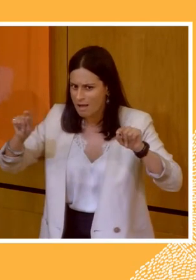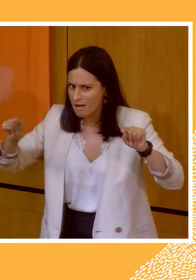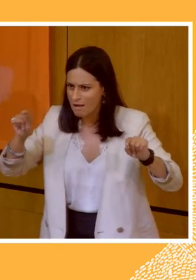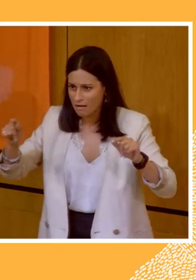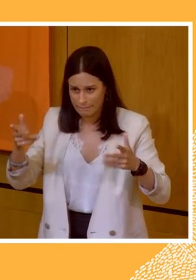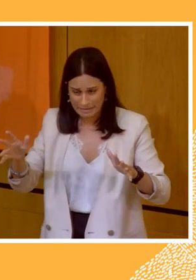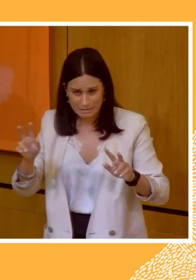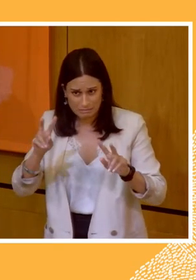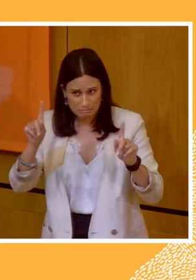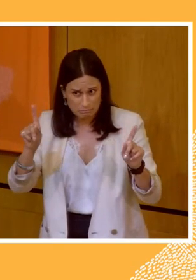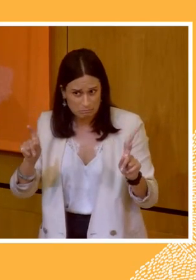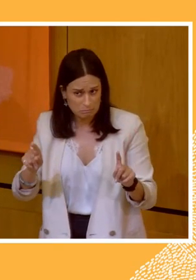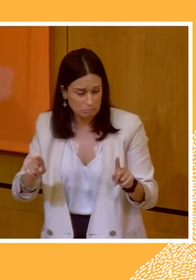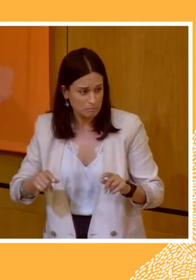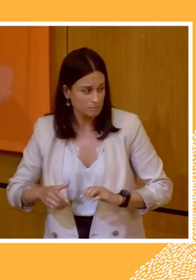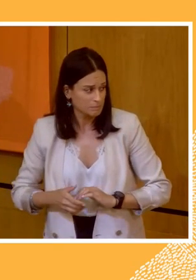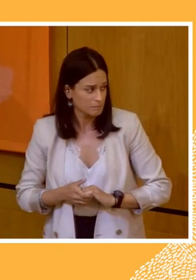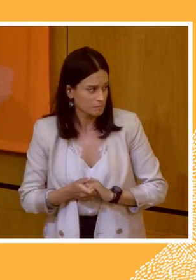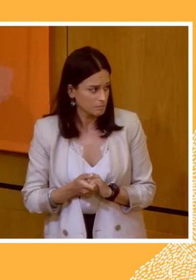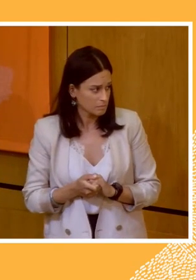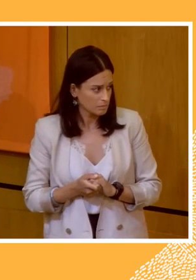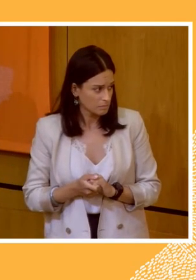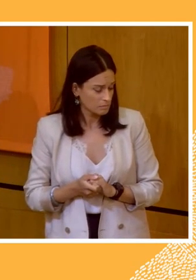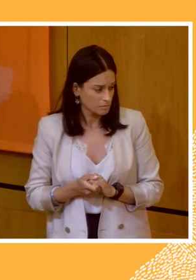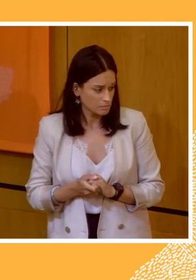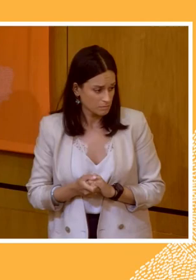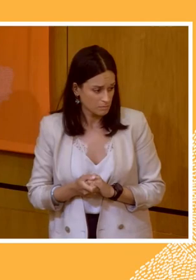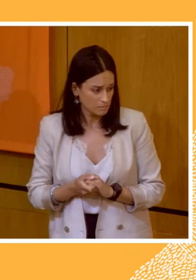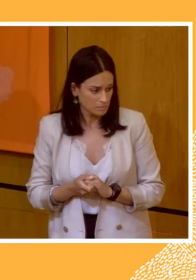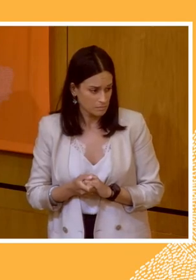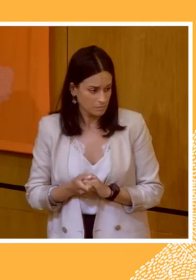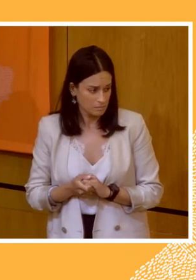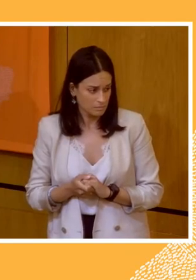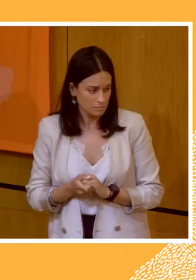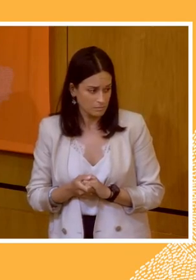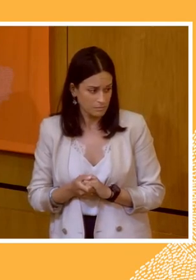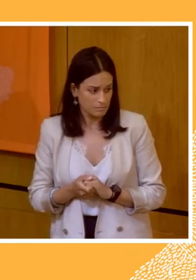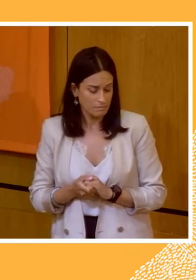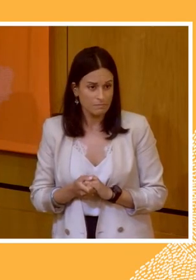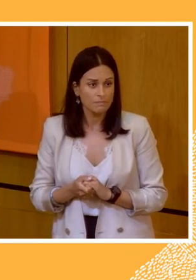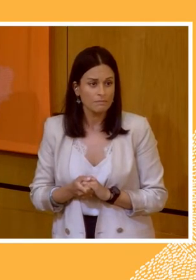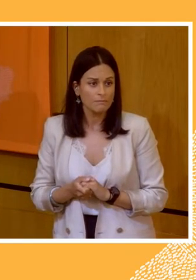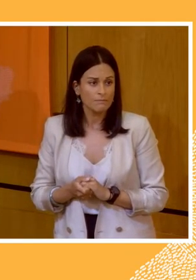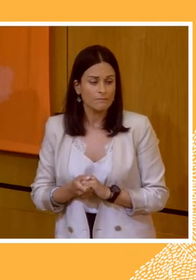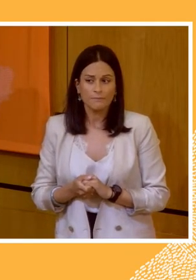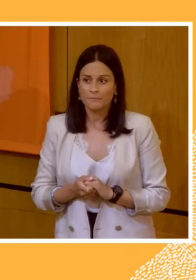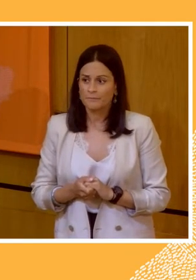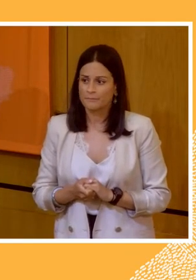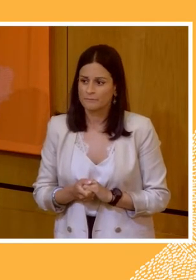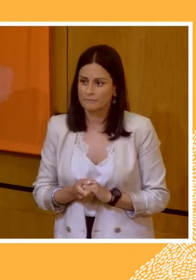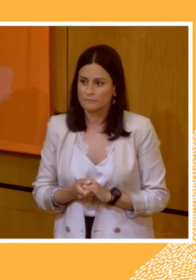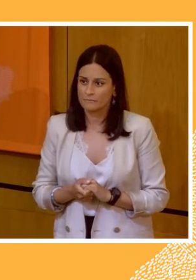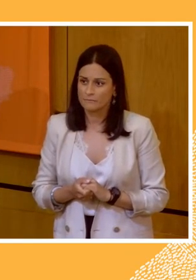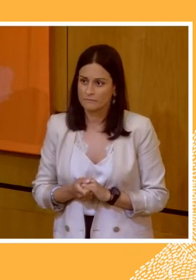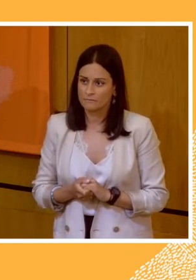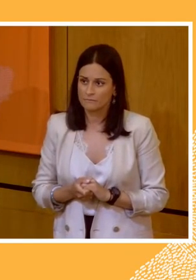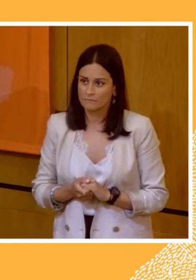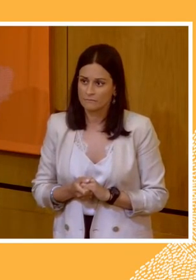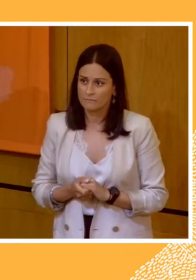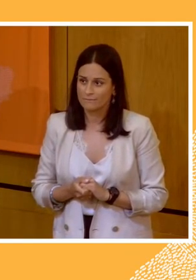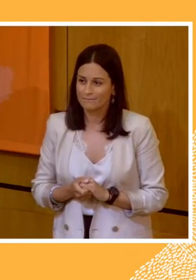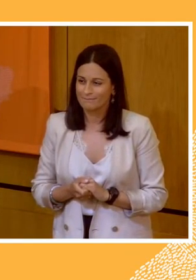some places? And how far do you go in recording nature? Can we ask? Oh. Oh, another